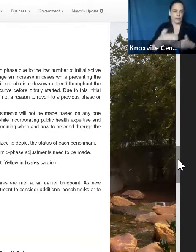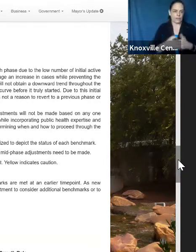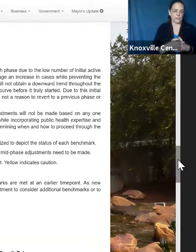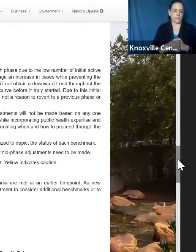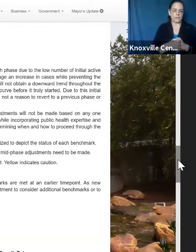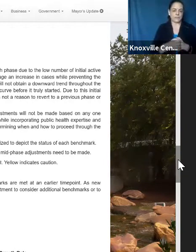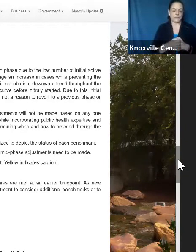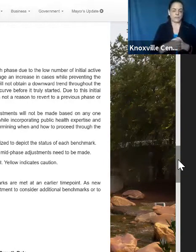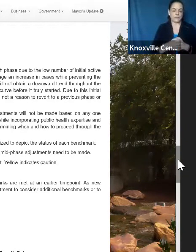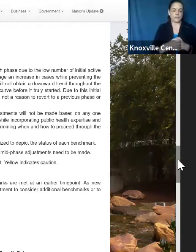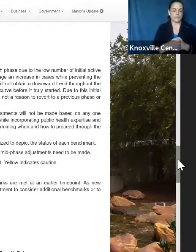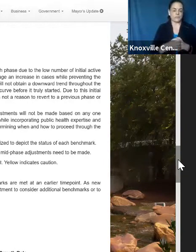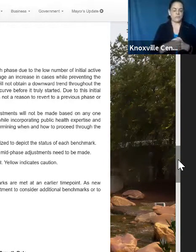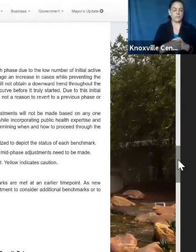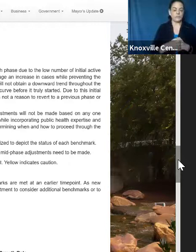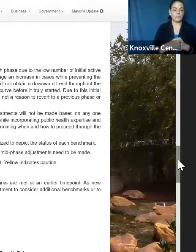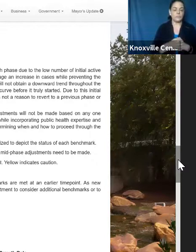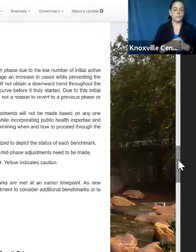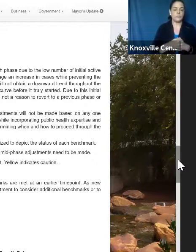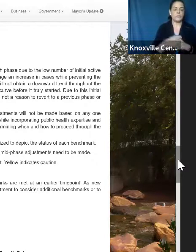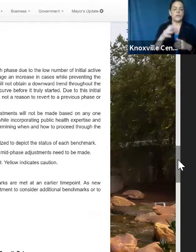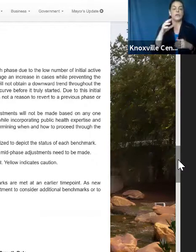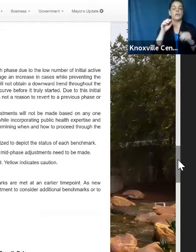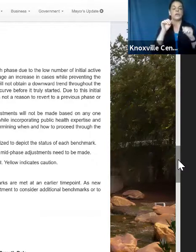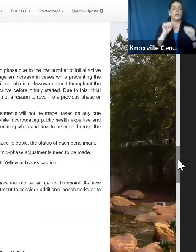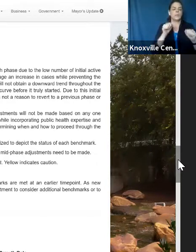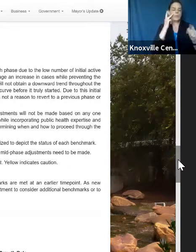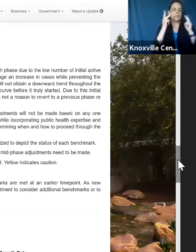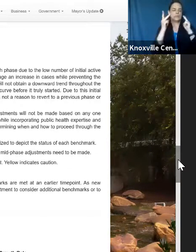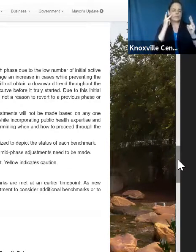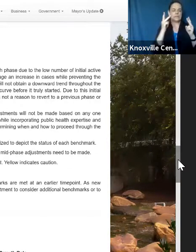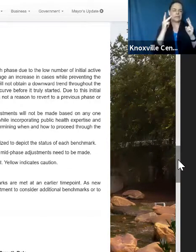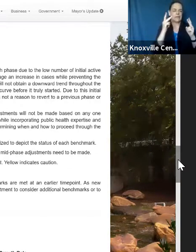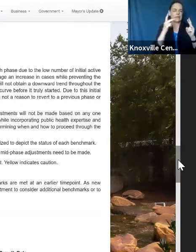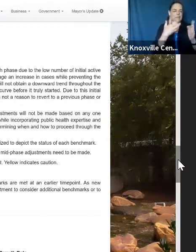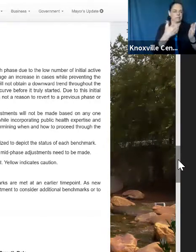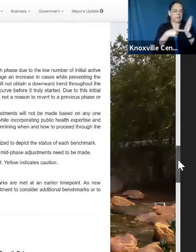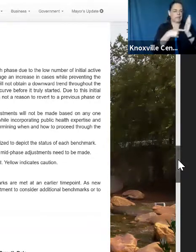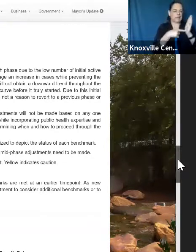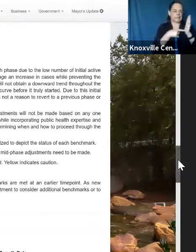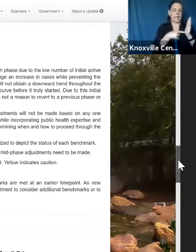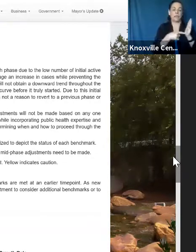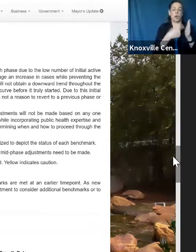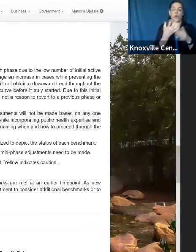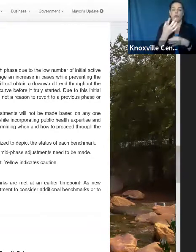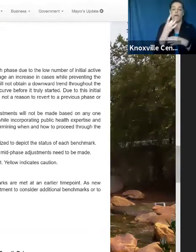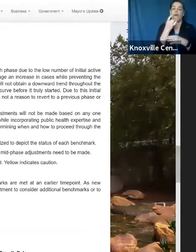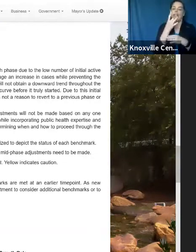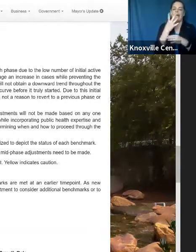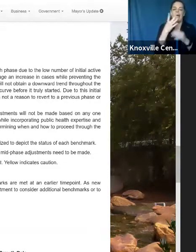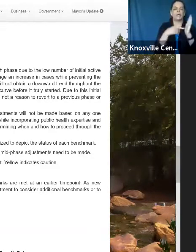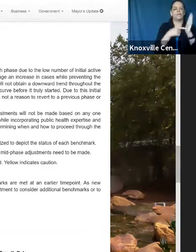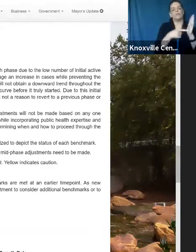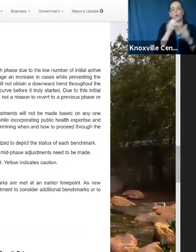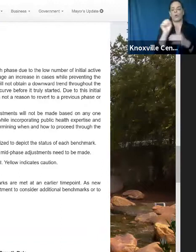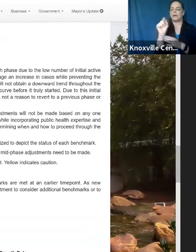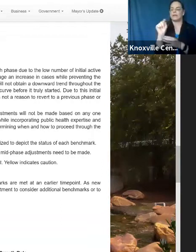To more visually represent how the benchmarks are being attained, a traffic light is being utilized to depict the status of each